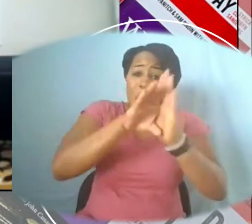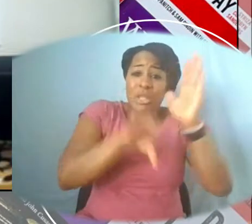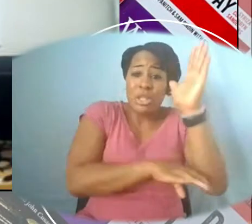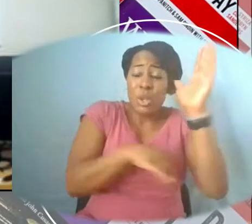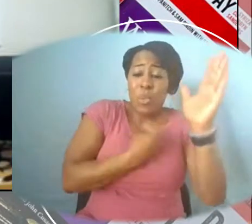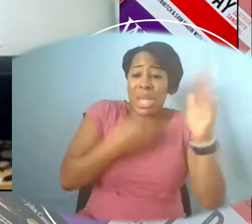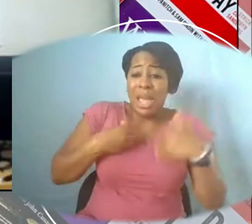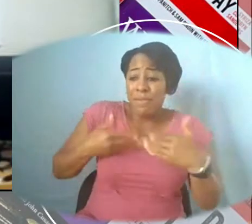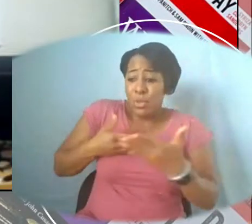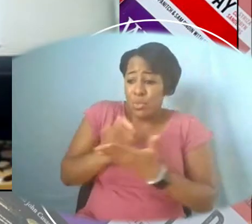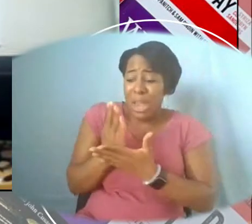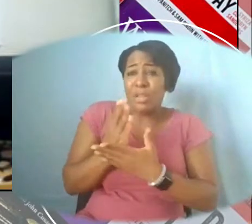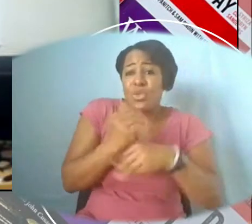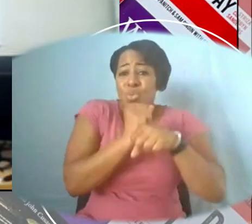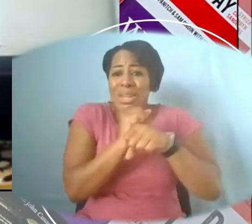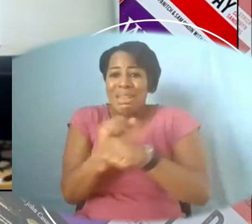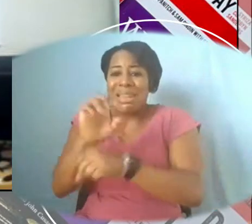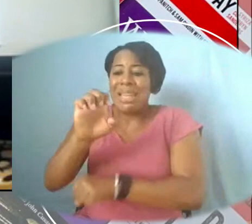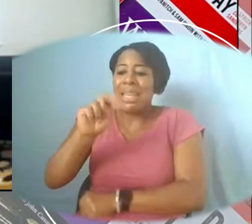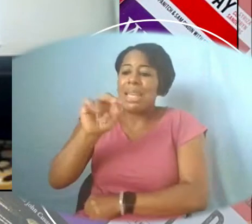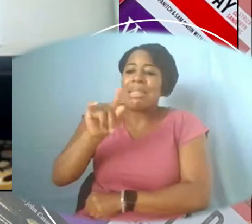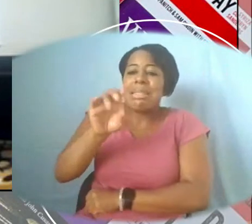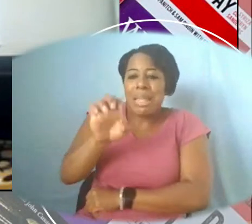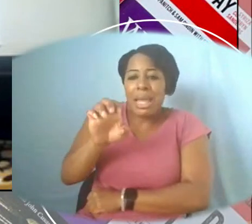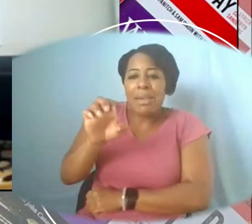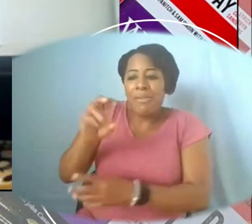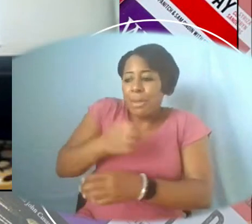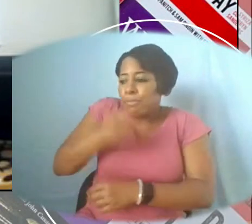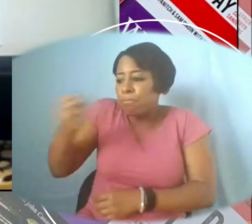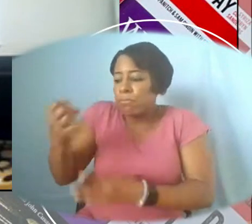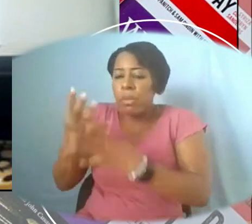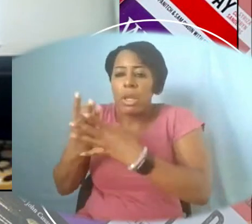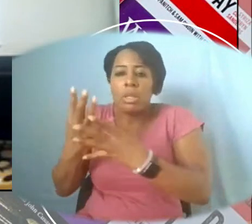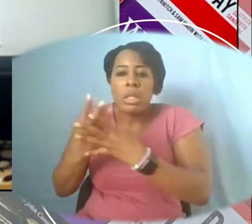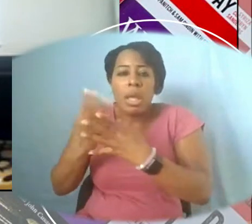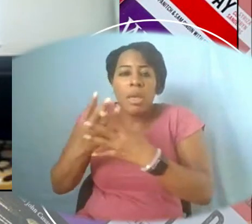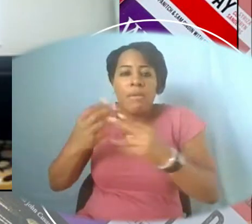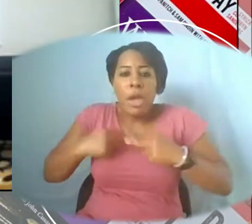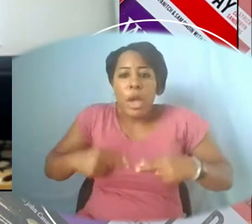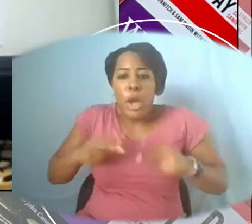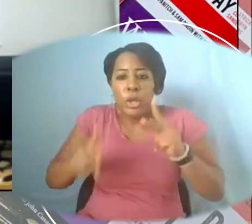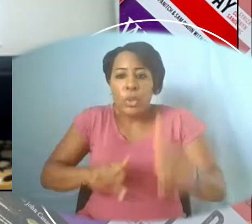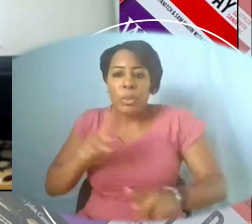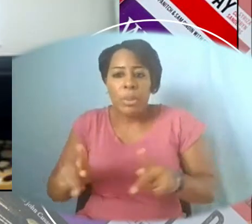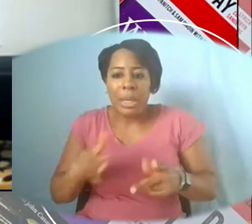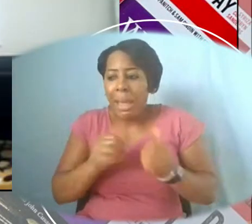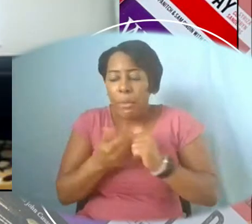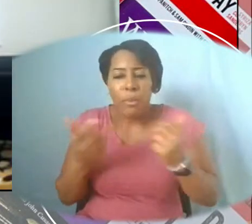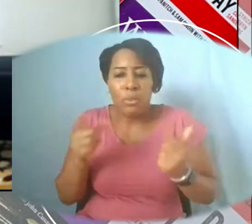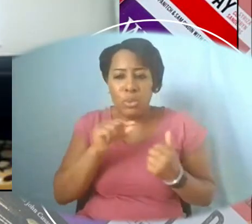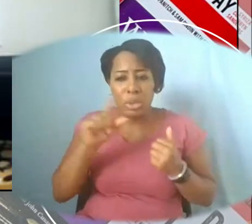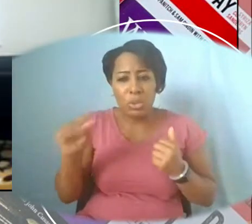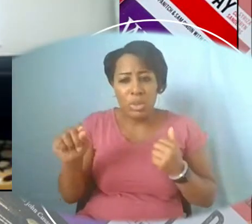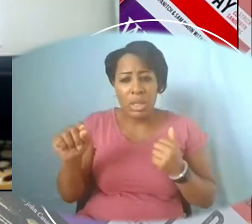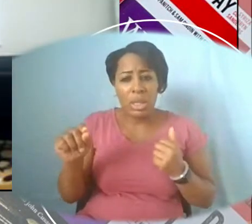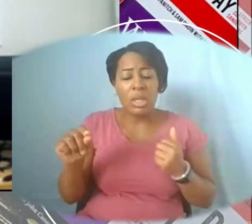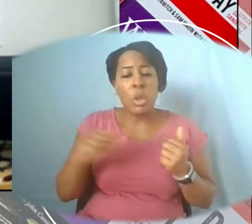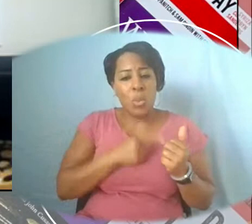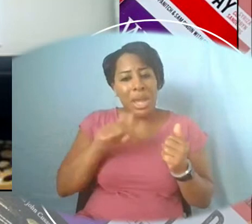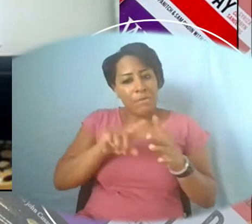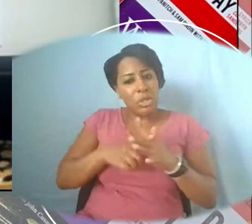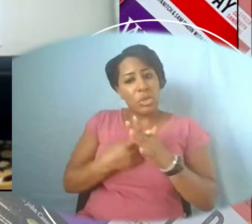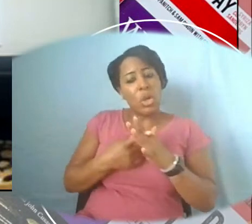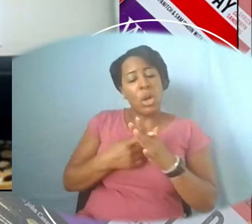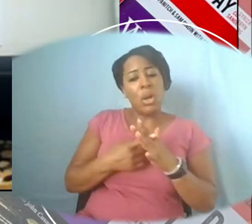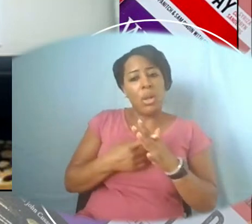continue to lead morally in this capacity? We're not. We have to do some healing. And I believe that COVID-19, I